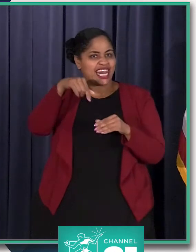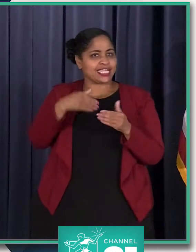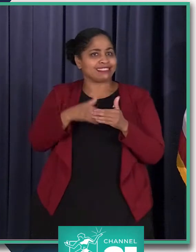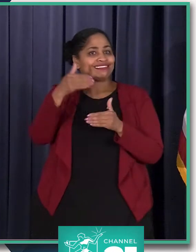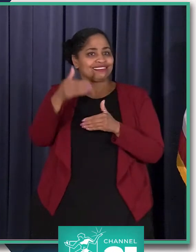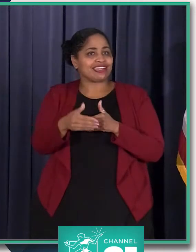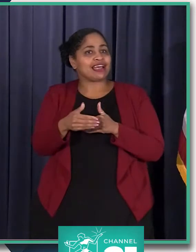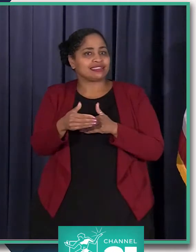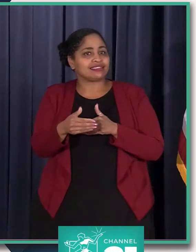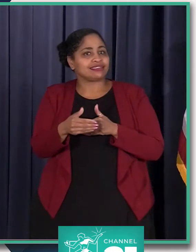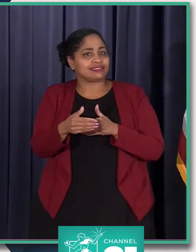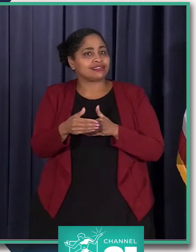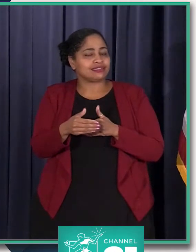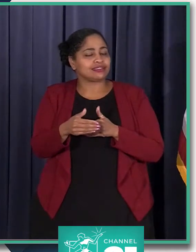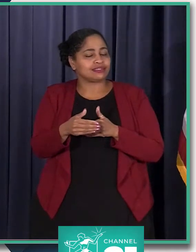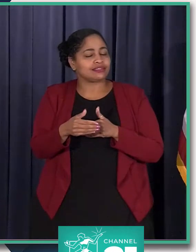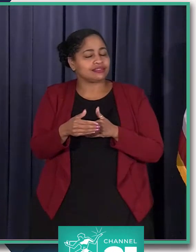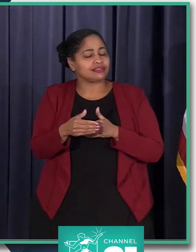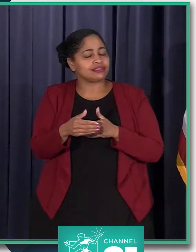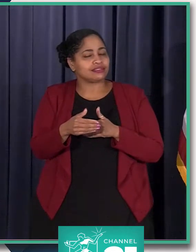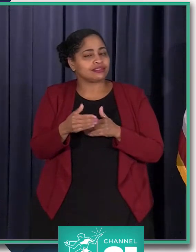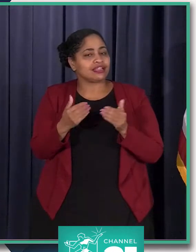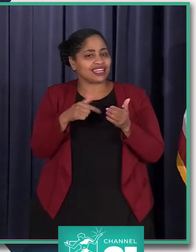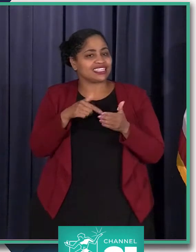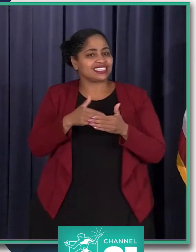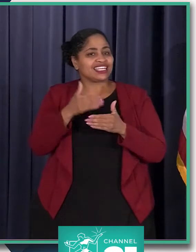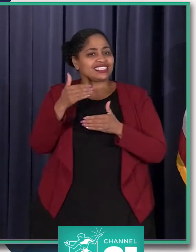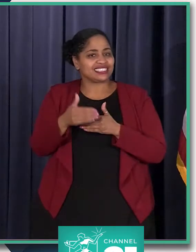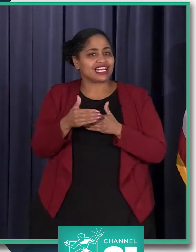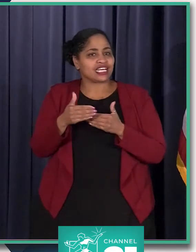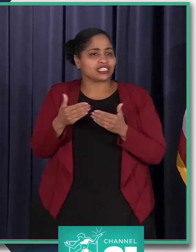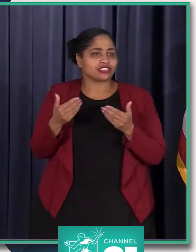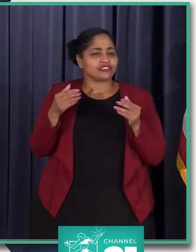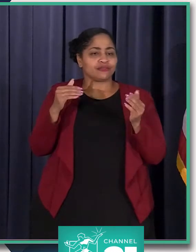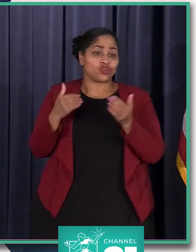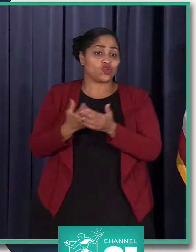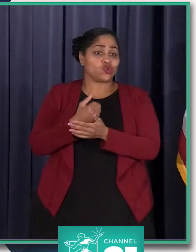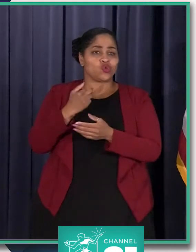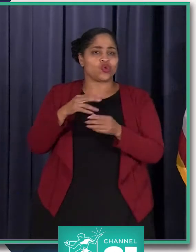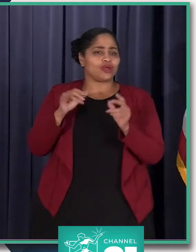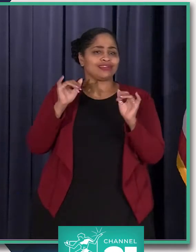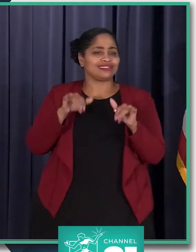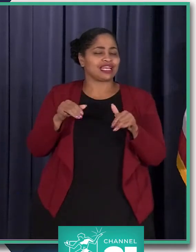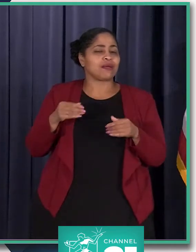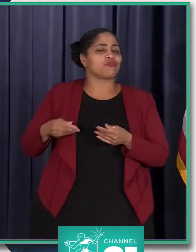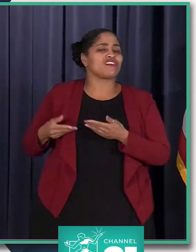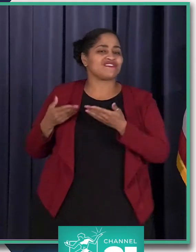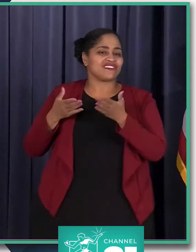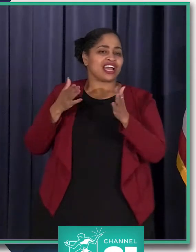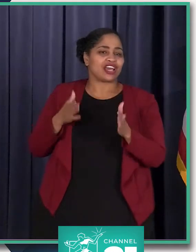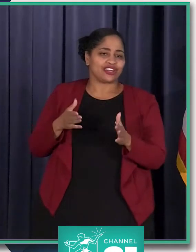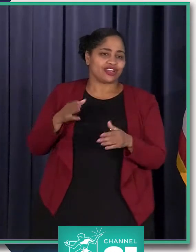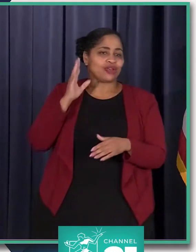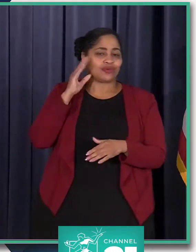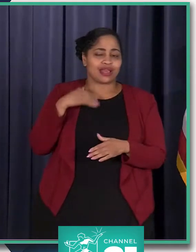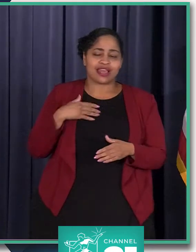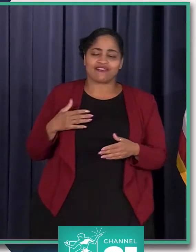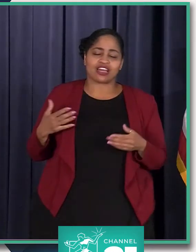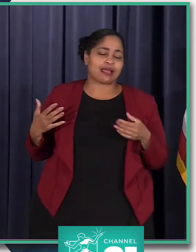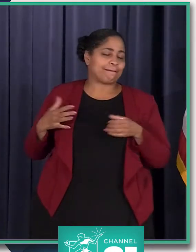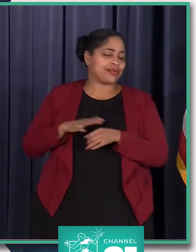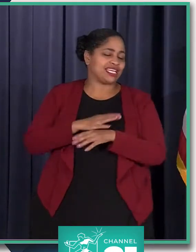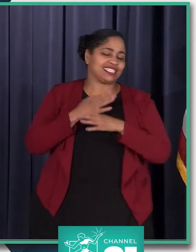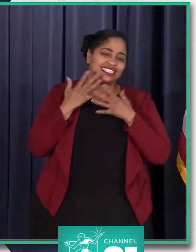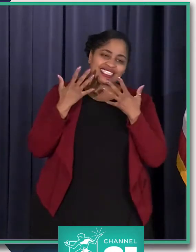next procurement of a new or same provider. It'll be a complete